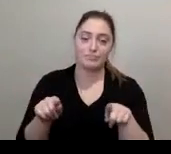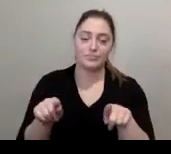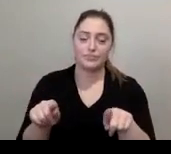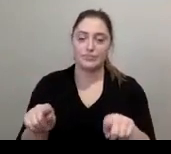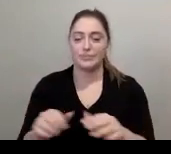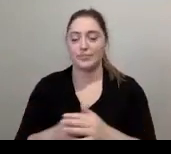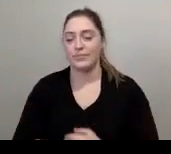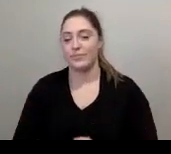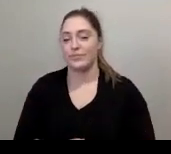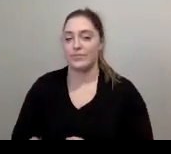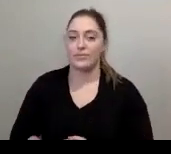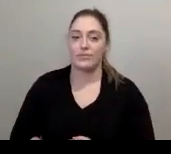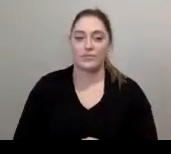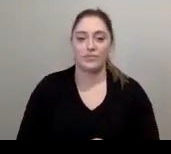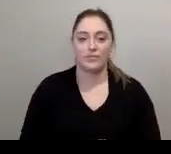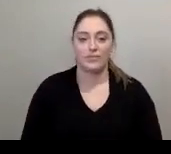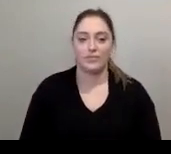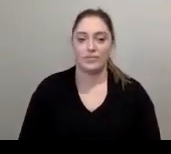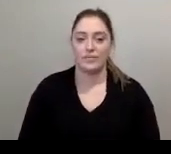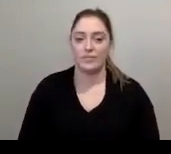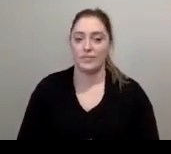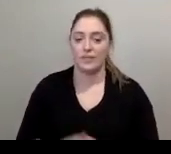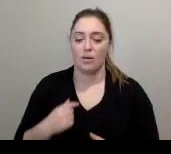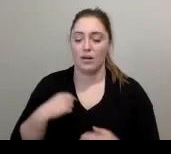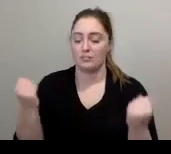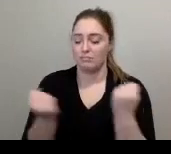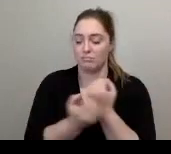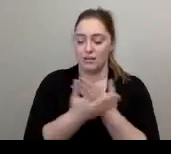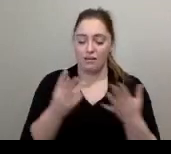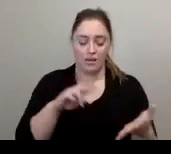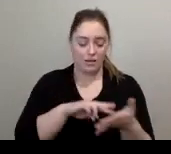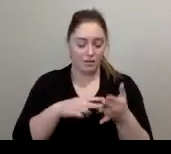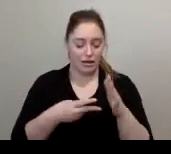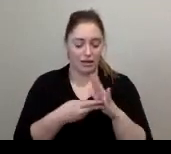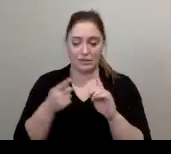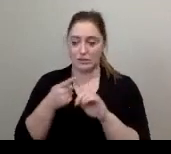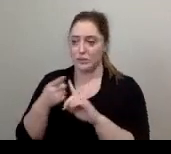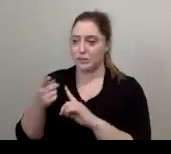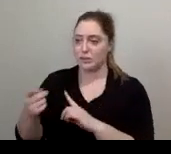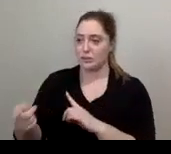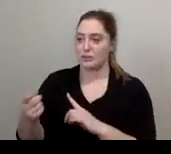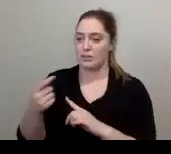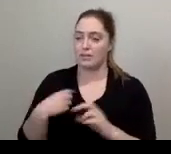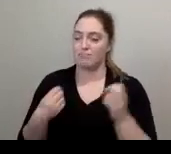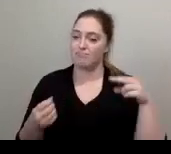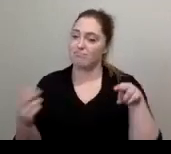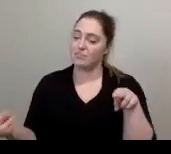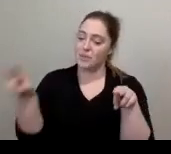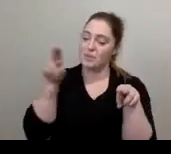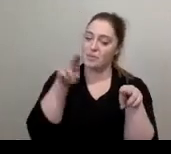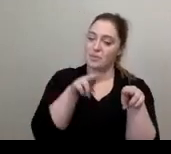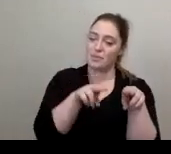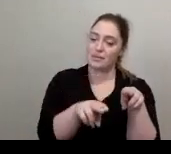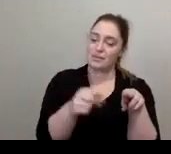blue. What does it all mean to you? Lay down beside me